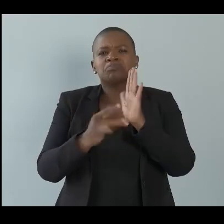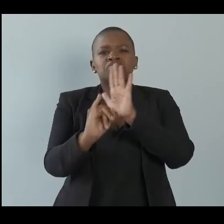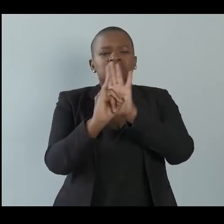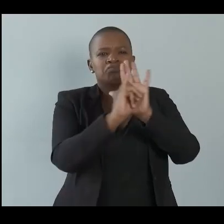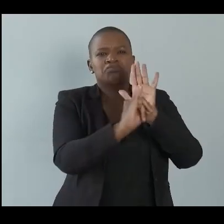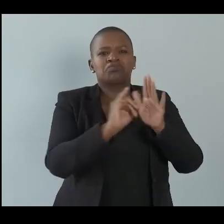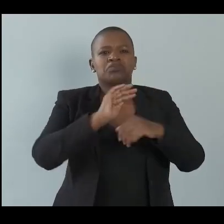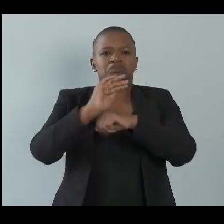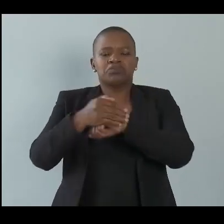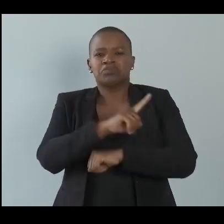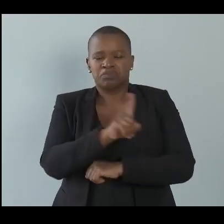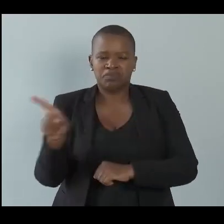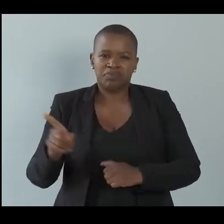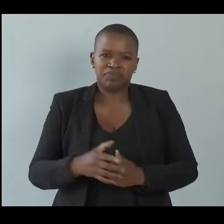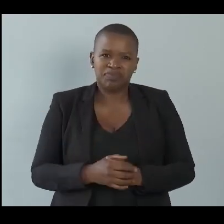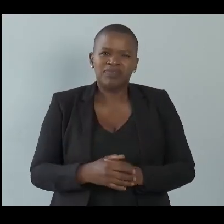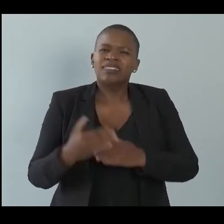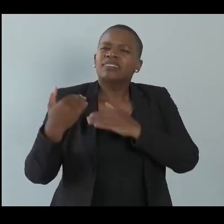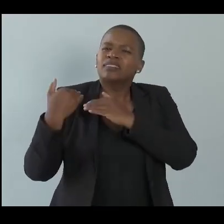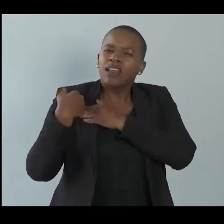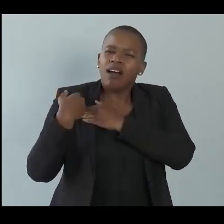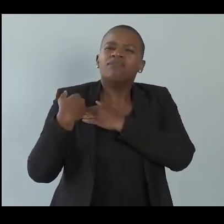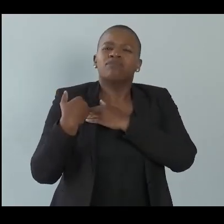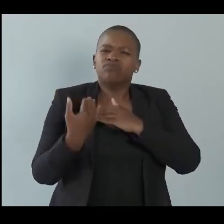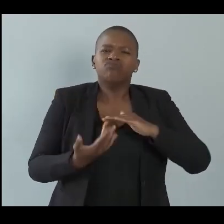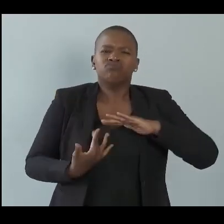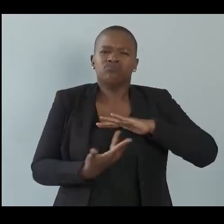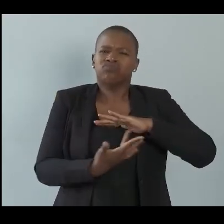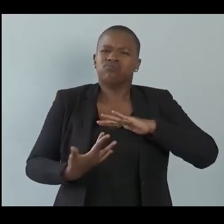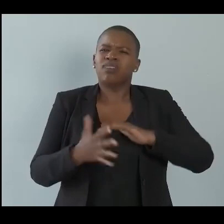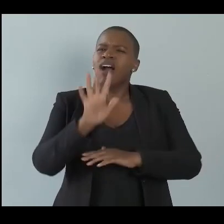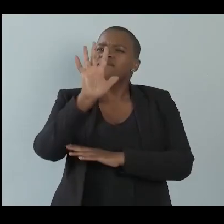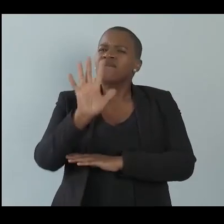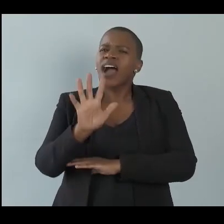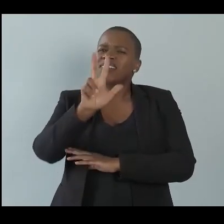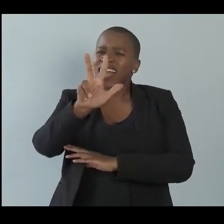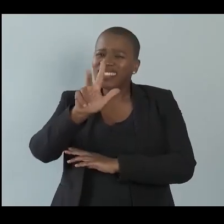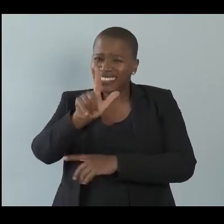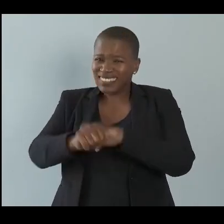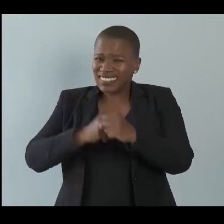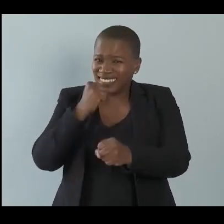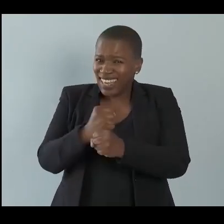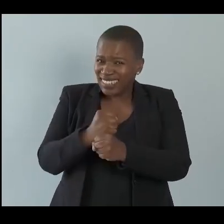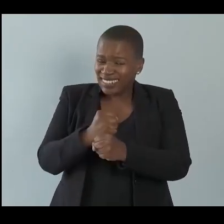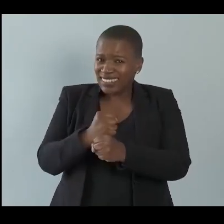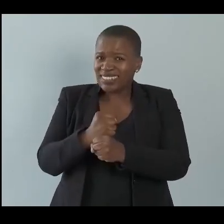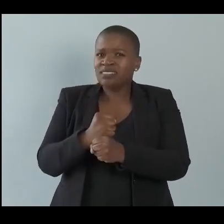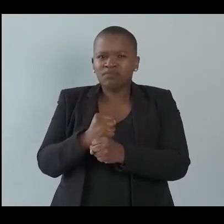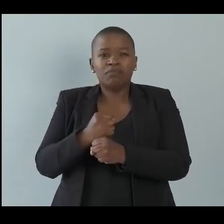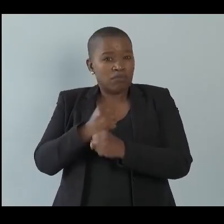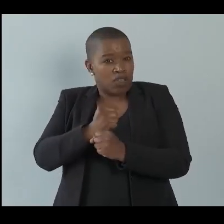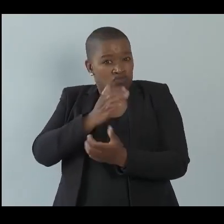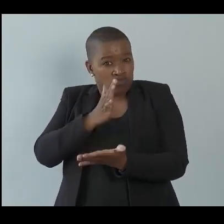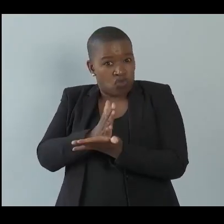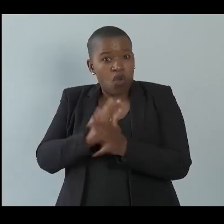truly fuels our passion is Altron's 58-year legacy of using distinctive South African ingenuity to